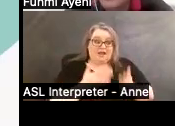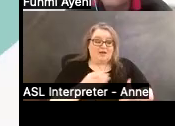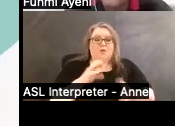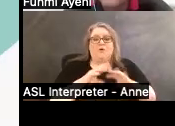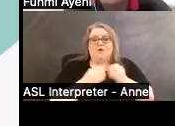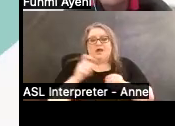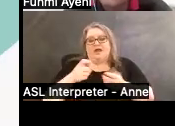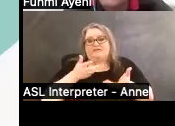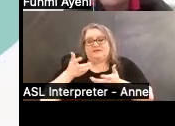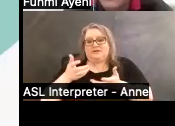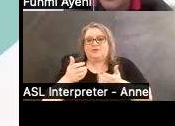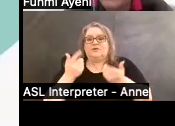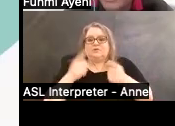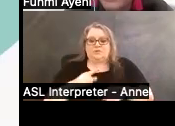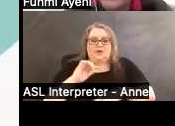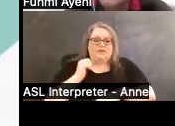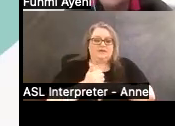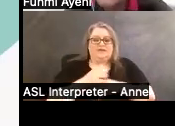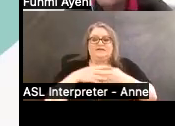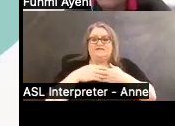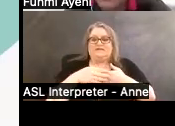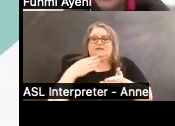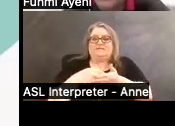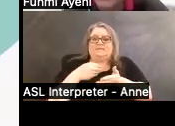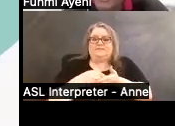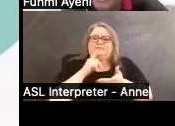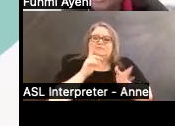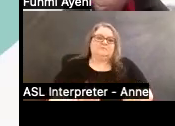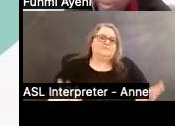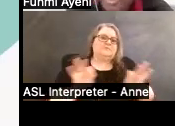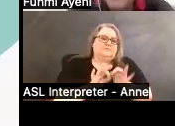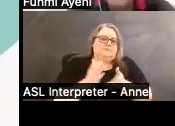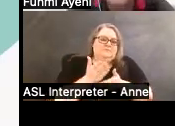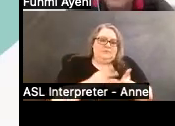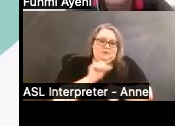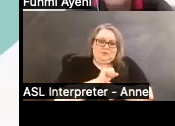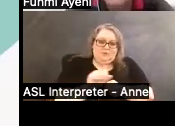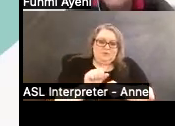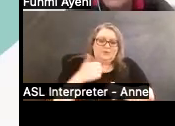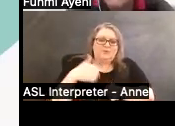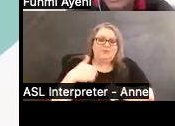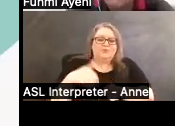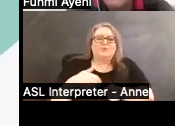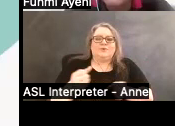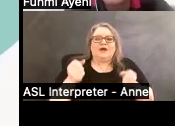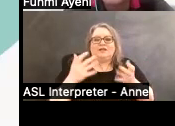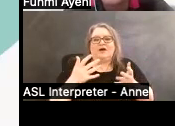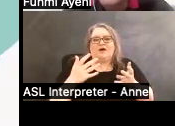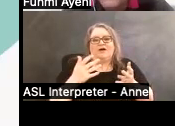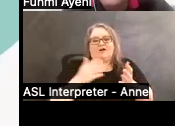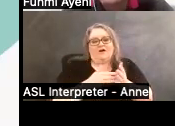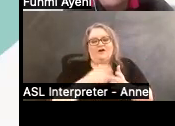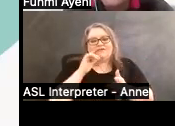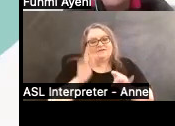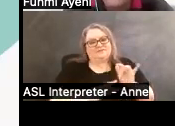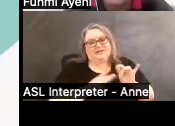deal with when implementing flexible funding, and is such an important component of the work that often gets left out. And so